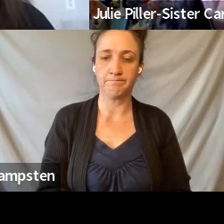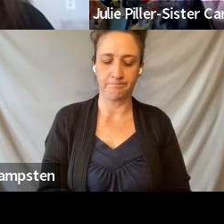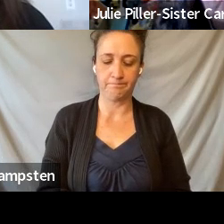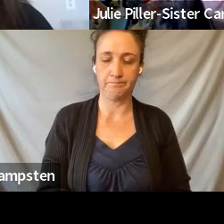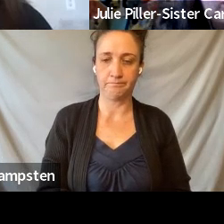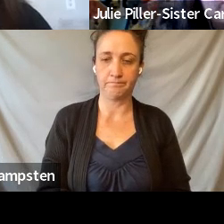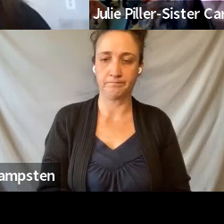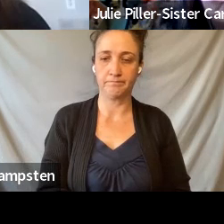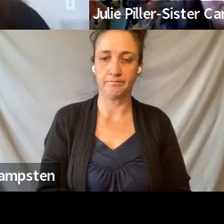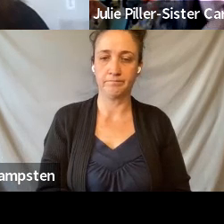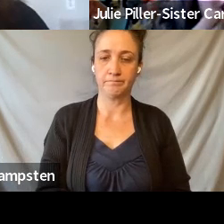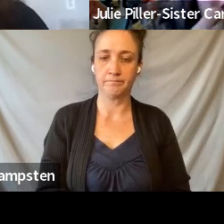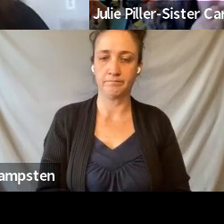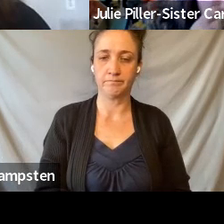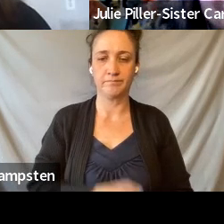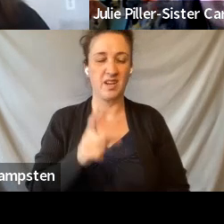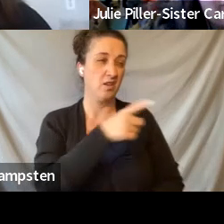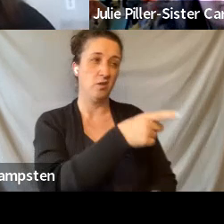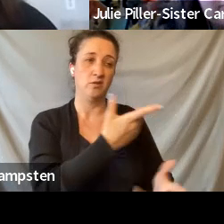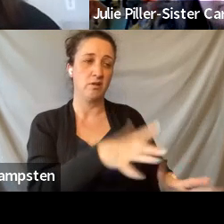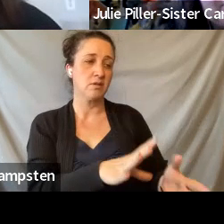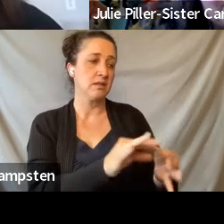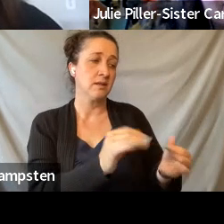I think that captured everything I was thinking as well.